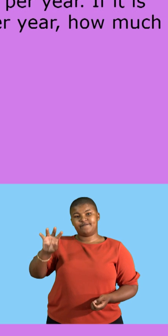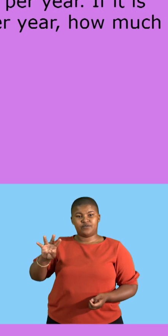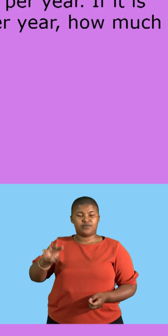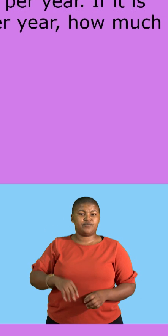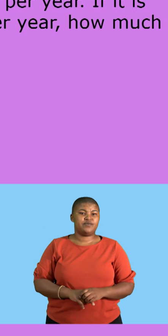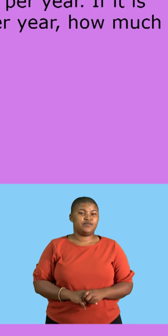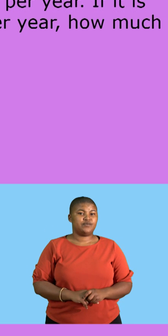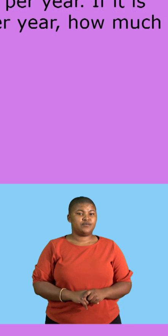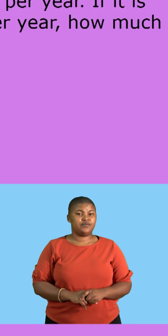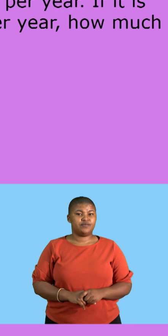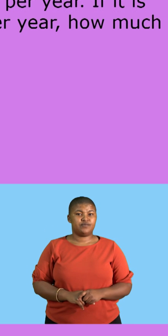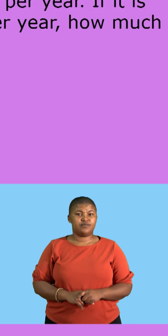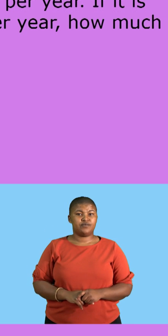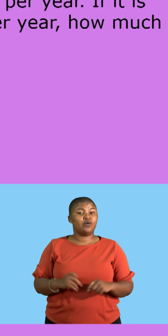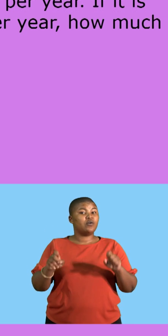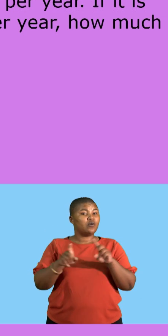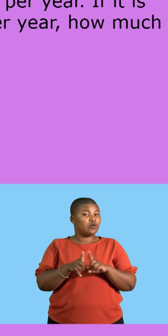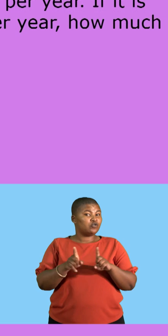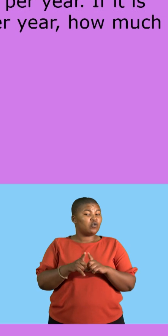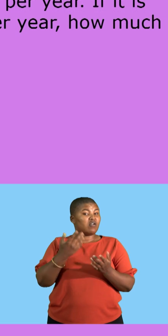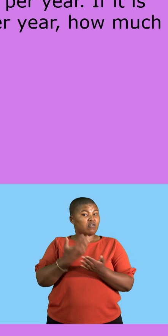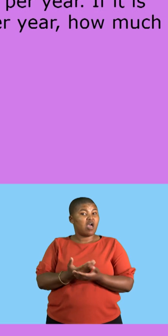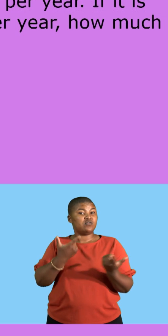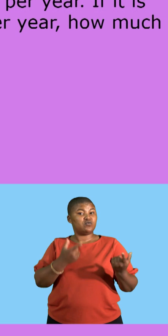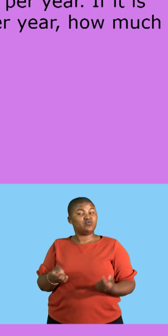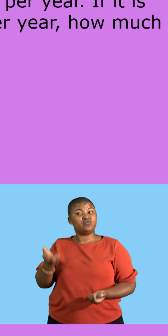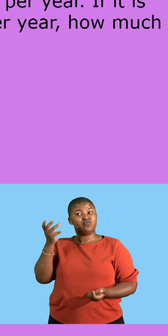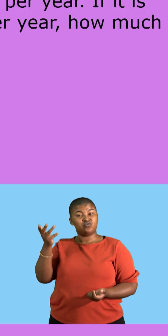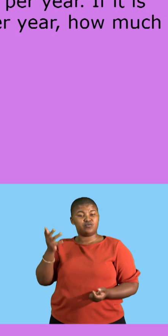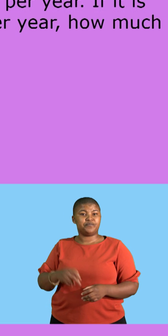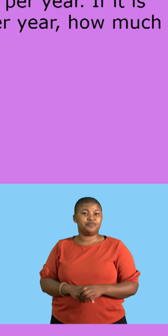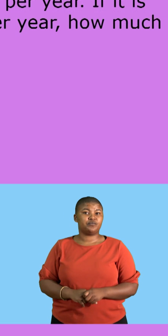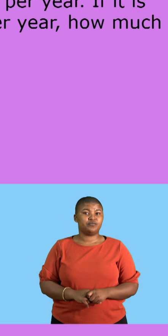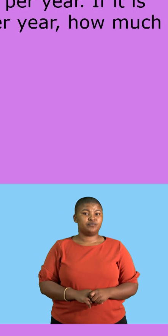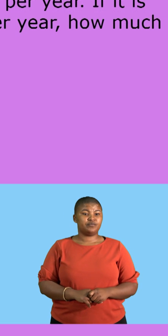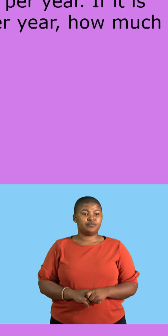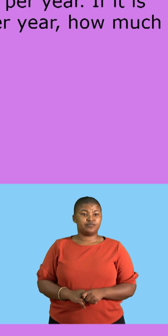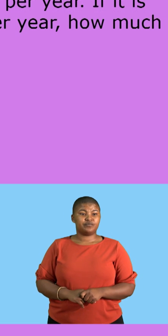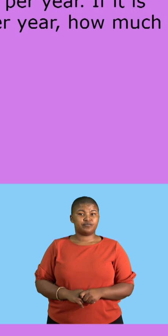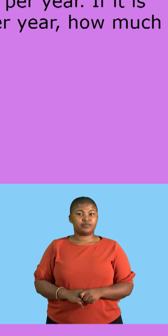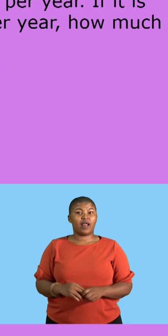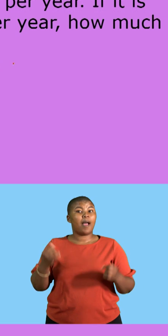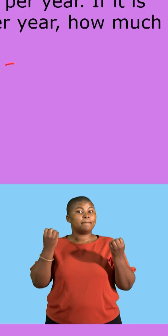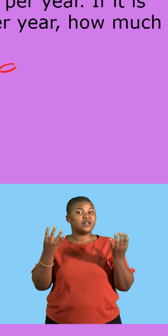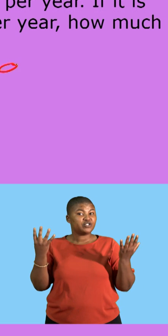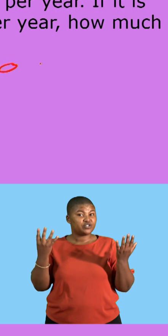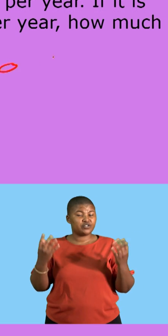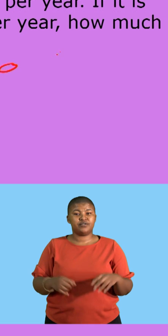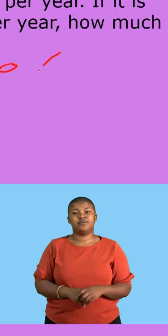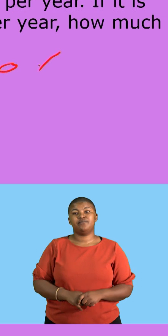45,064 Rand. Now remember, what you also could have done is start off by the